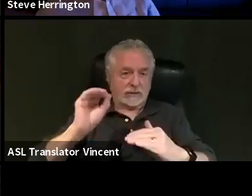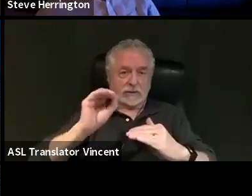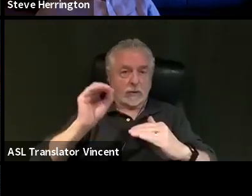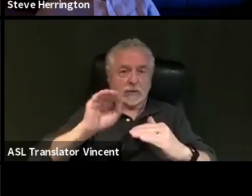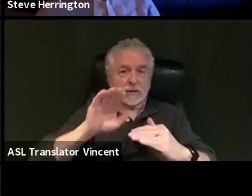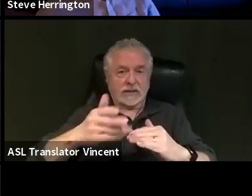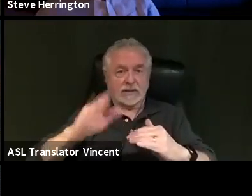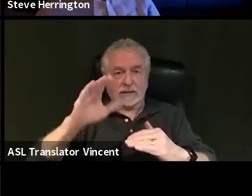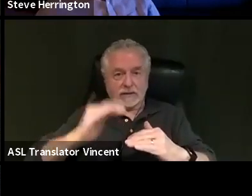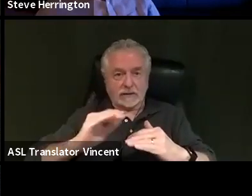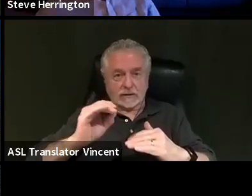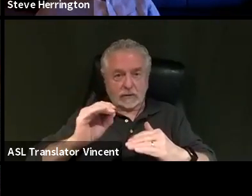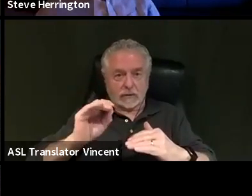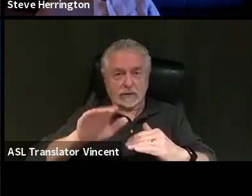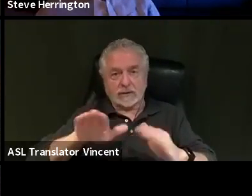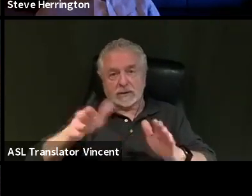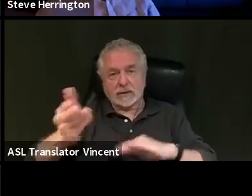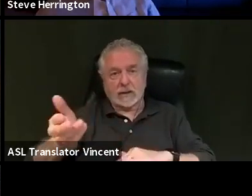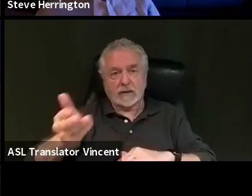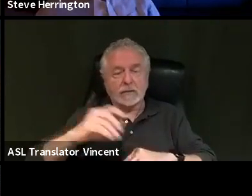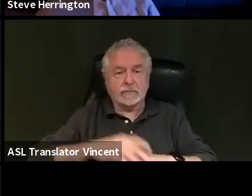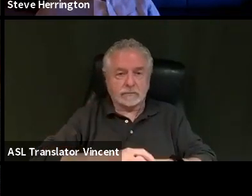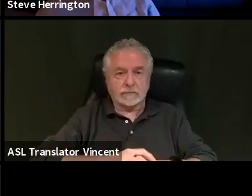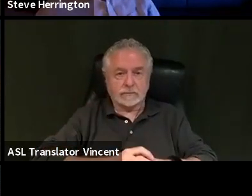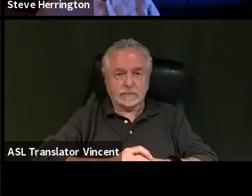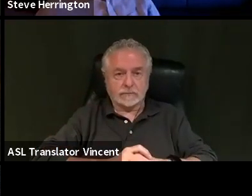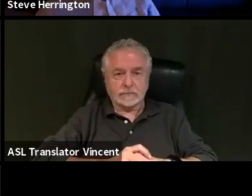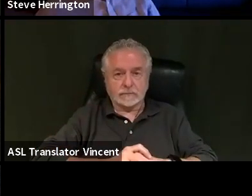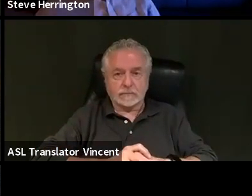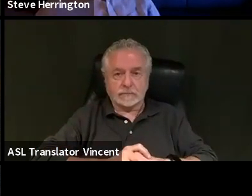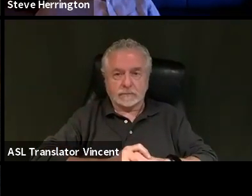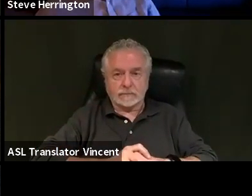0 deaths, and we just want the same for our teens.